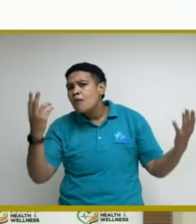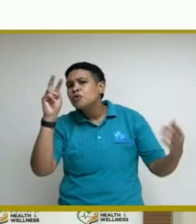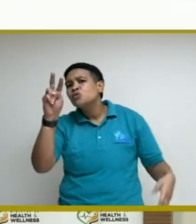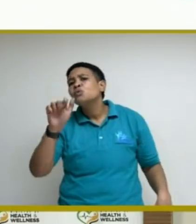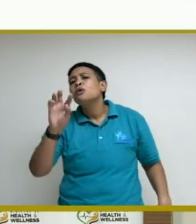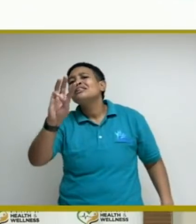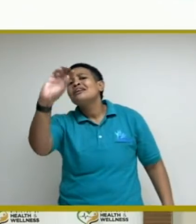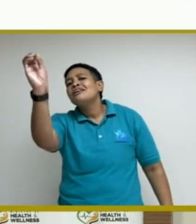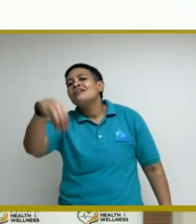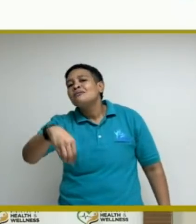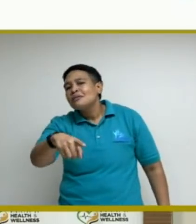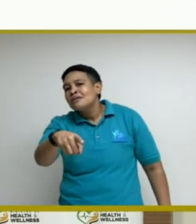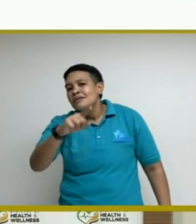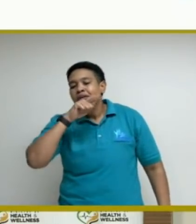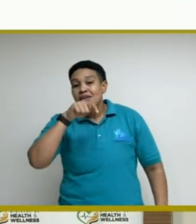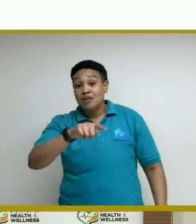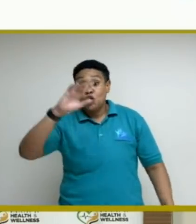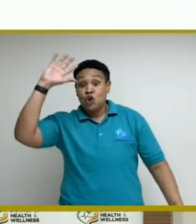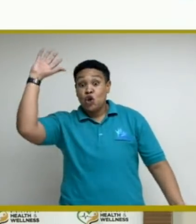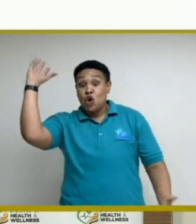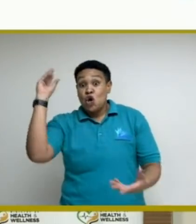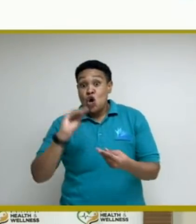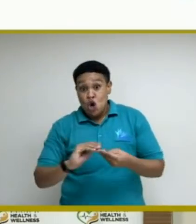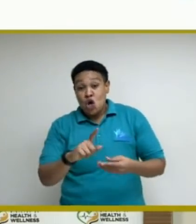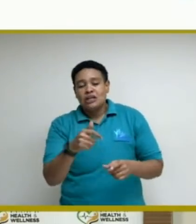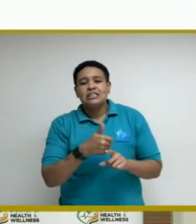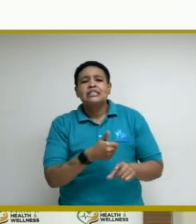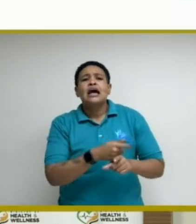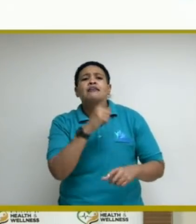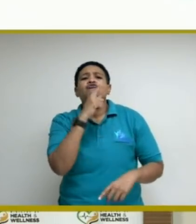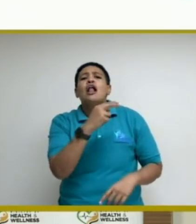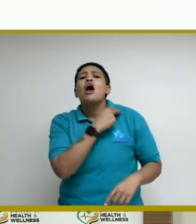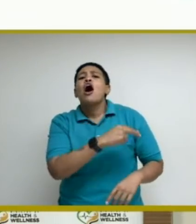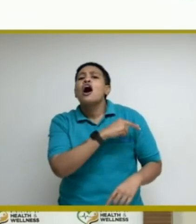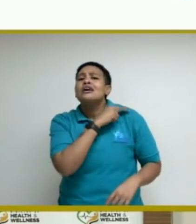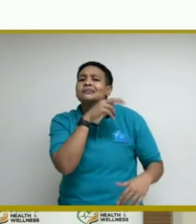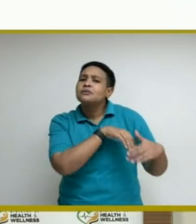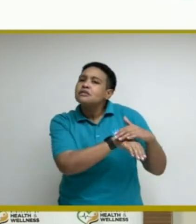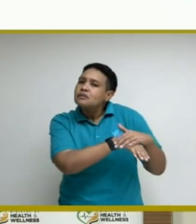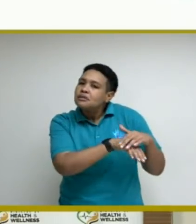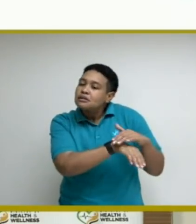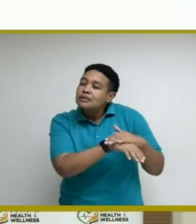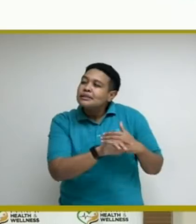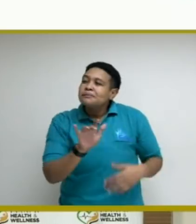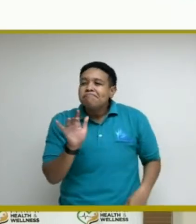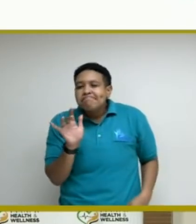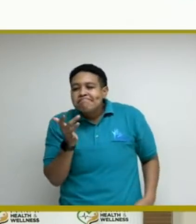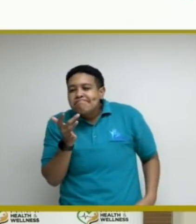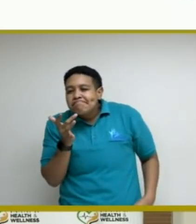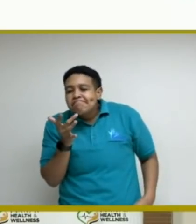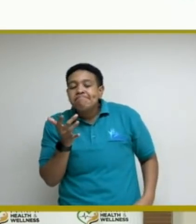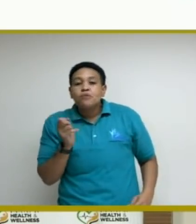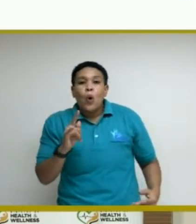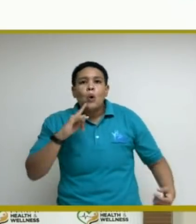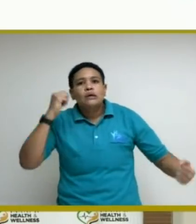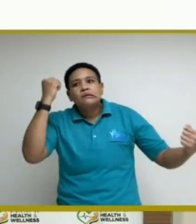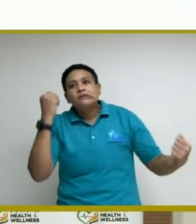2.6% of this total that were hospitalized as either moderately severe or critically